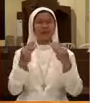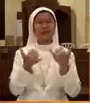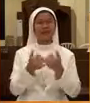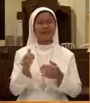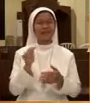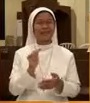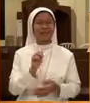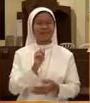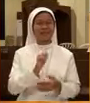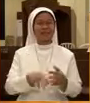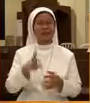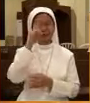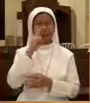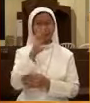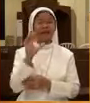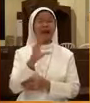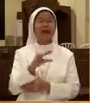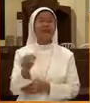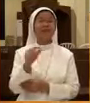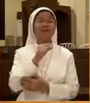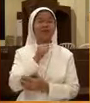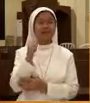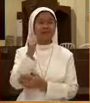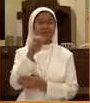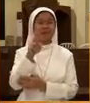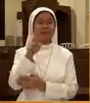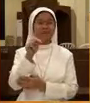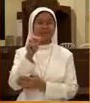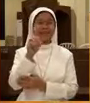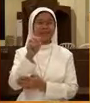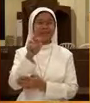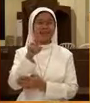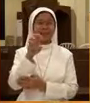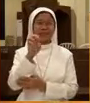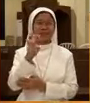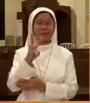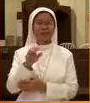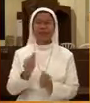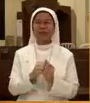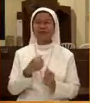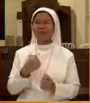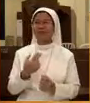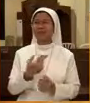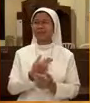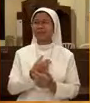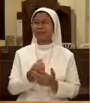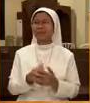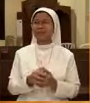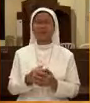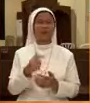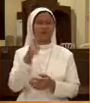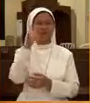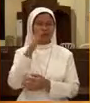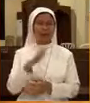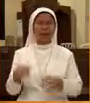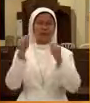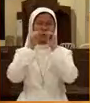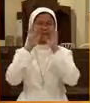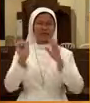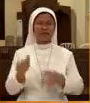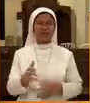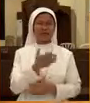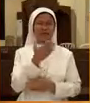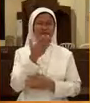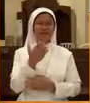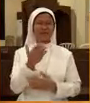And Father Andrew is with us here. Yes. Yeah. Your Eminence, God bless you for the blessing.